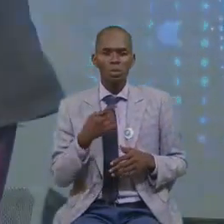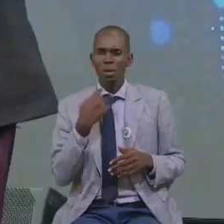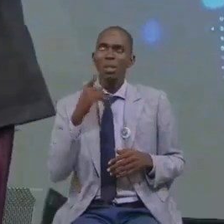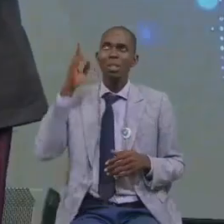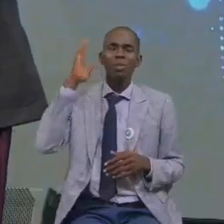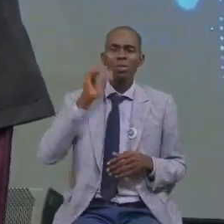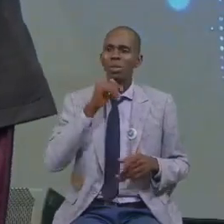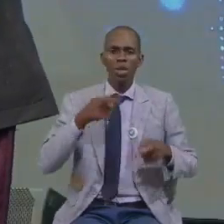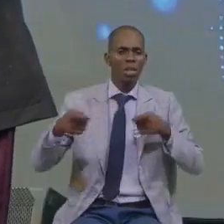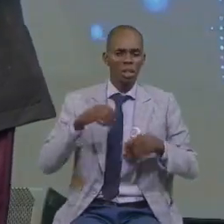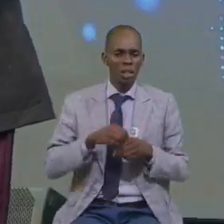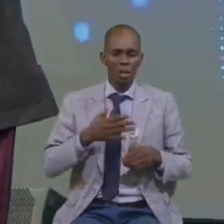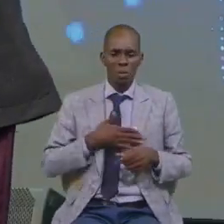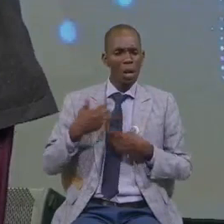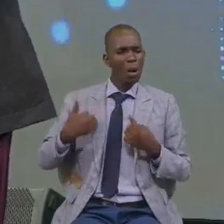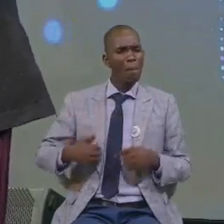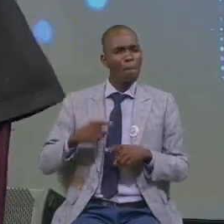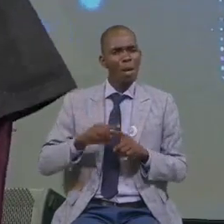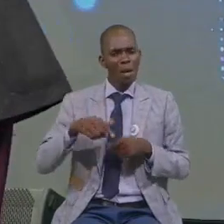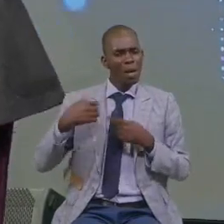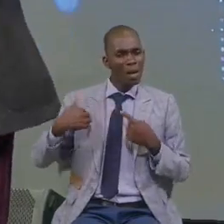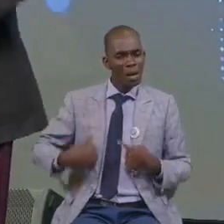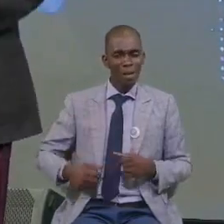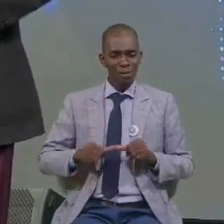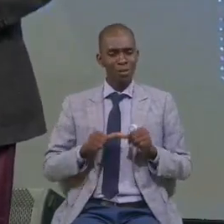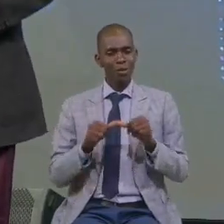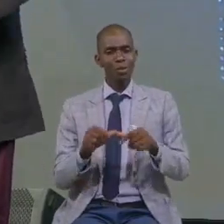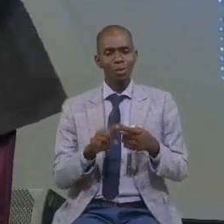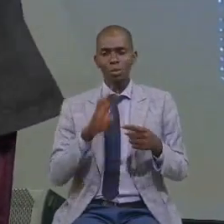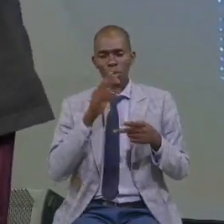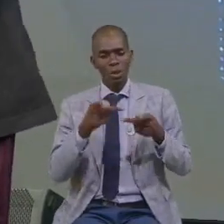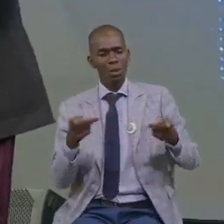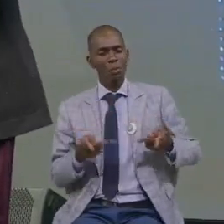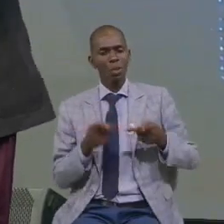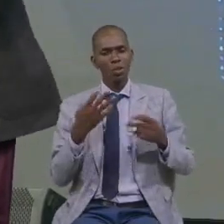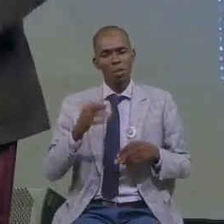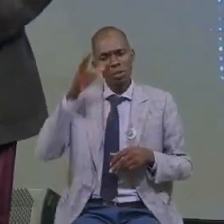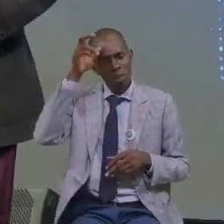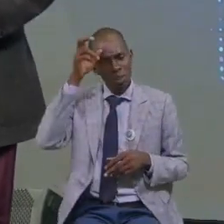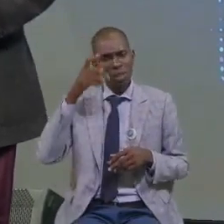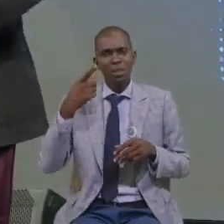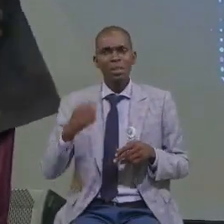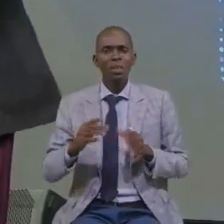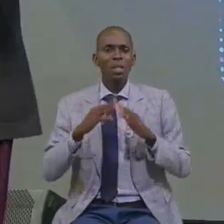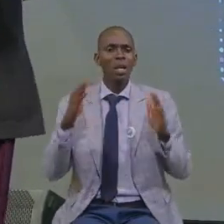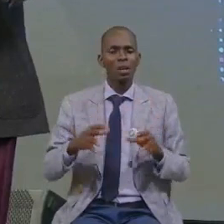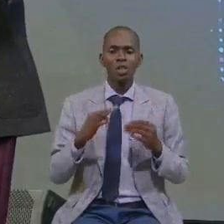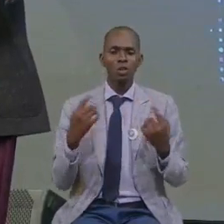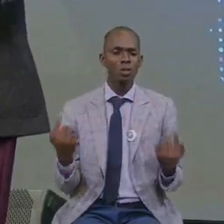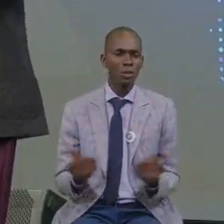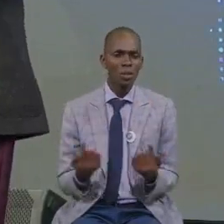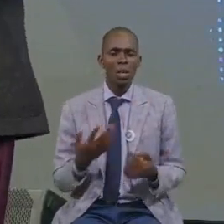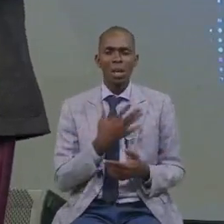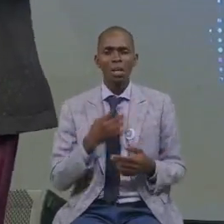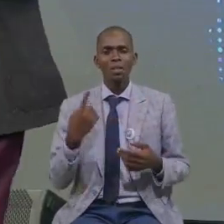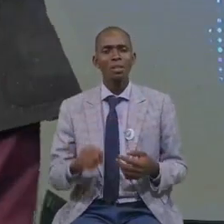your heart remains the throne of Satan, the throne of sin, and the throne